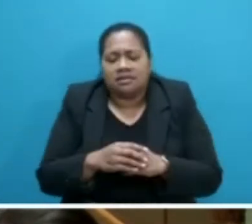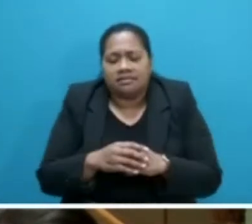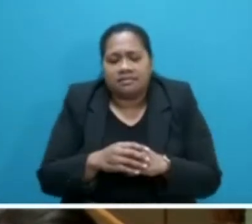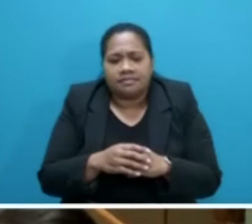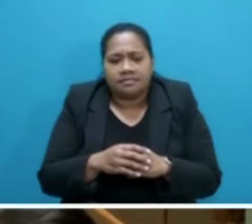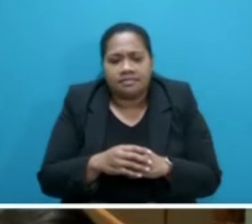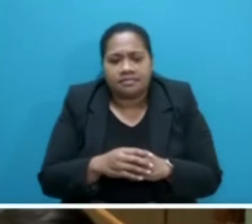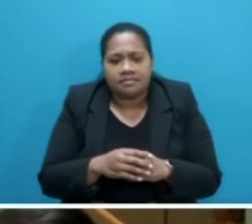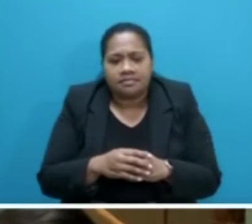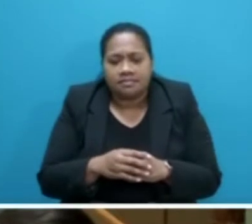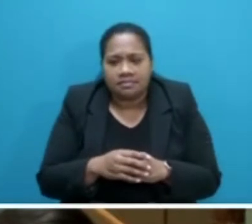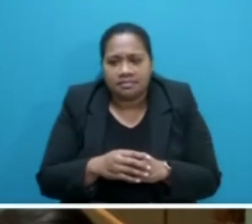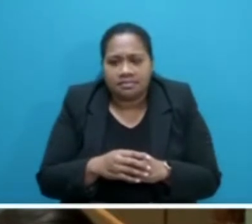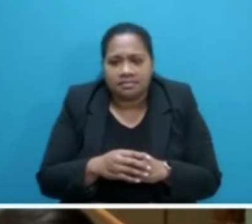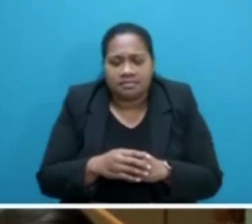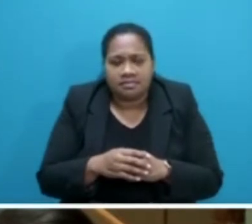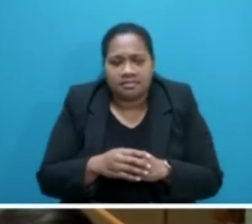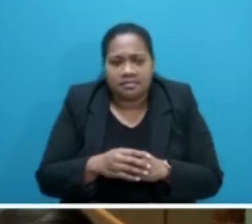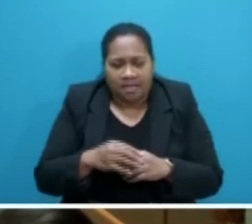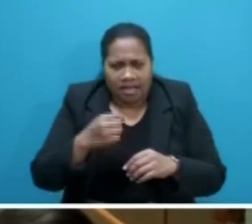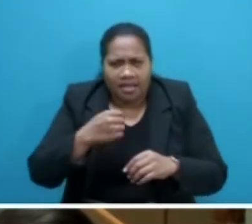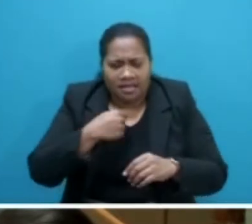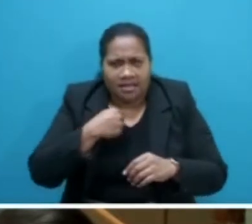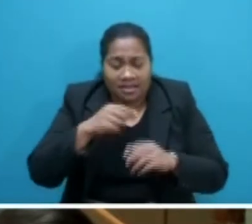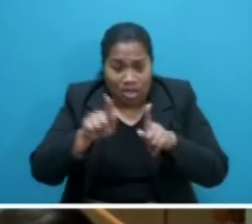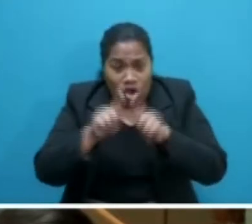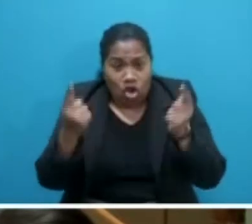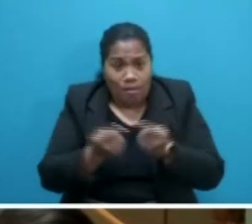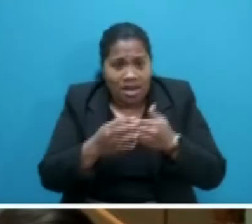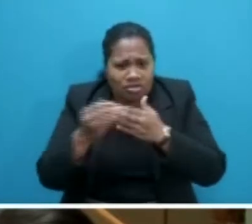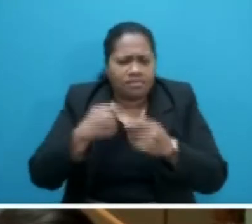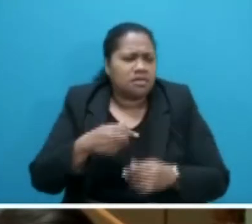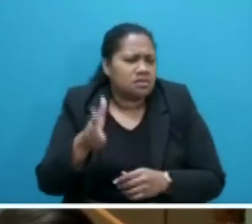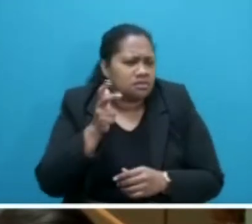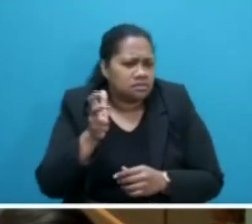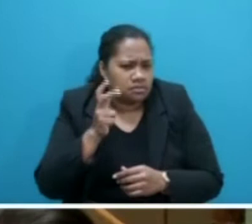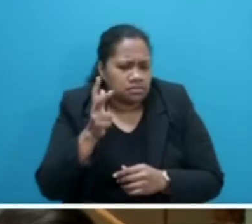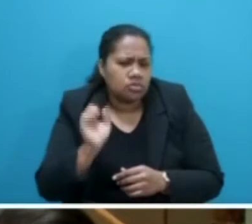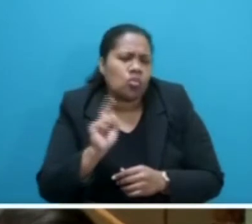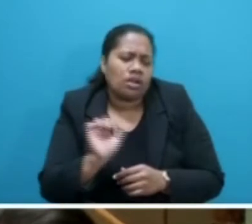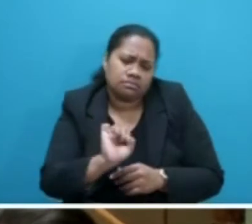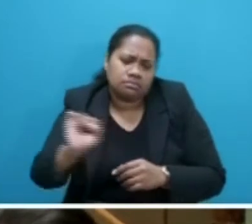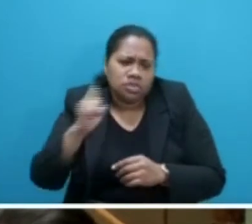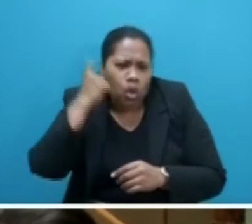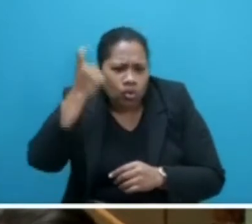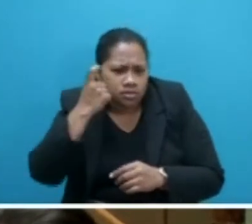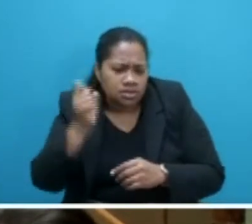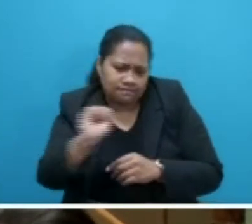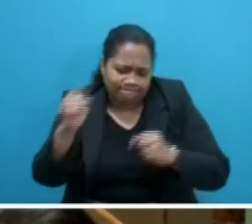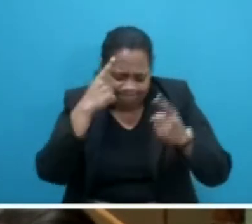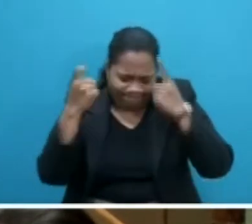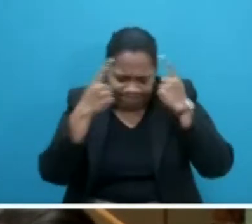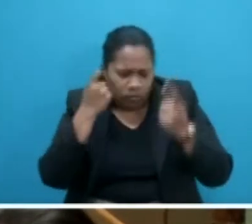the global leadership, I listen often and intently to their concerns and ideas.